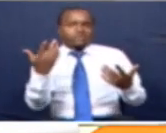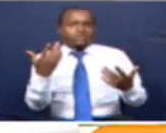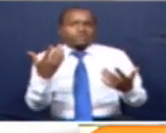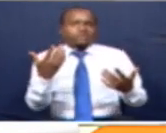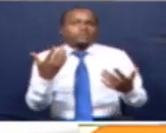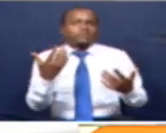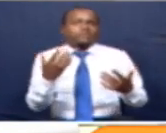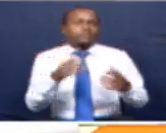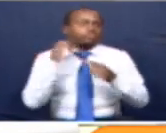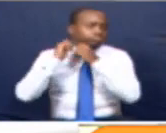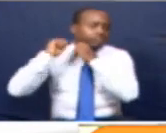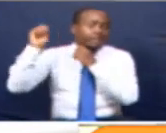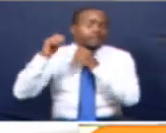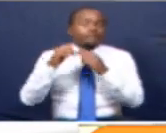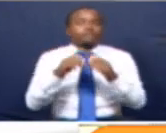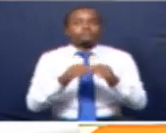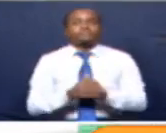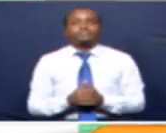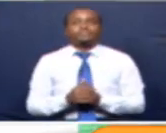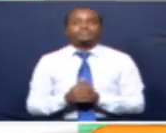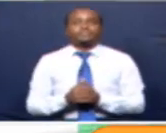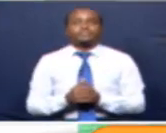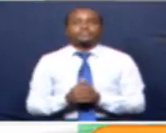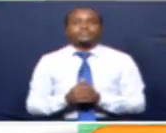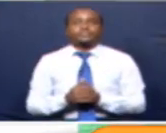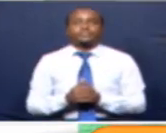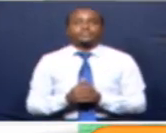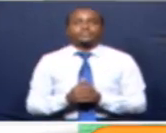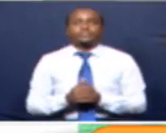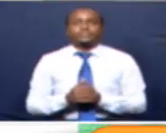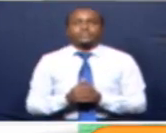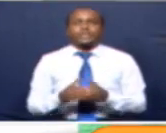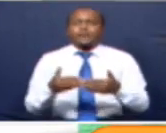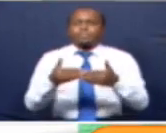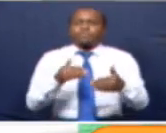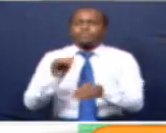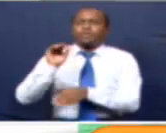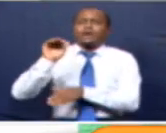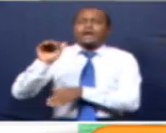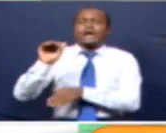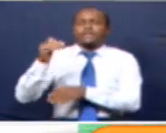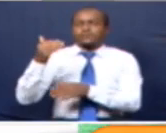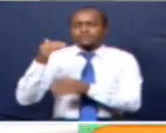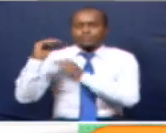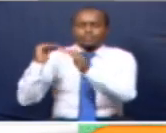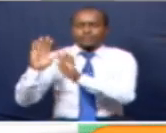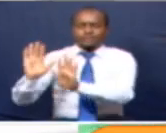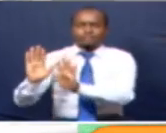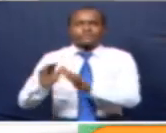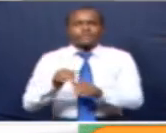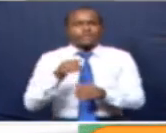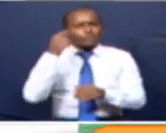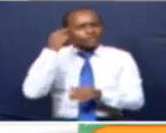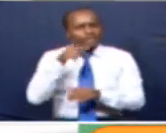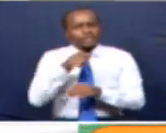out the death sentence, then that would be done. All right, and just before I open it to you, Prof, for opinion, finally, Joy, how would this decision then